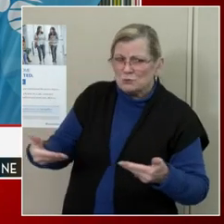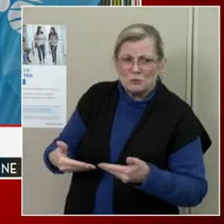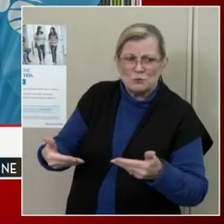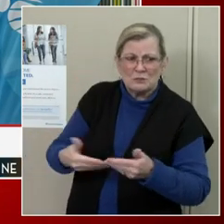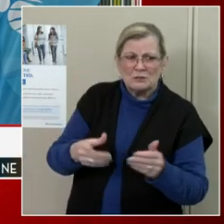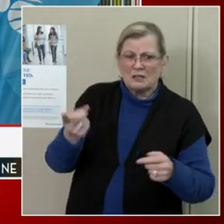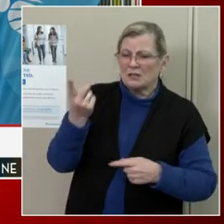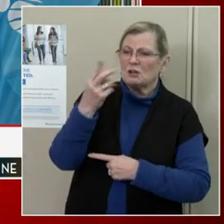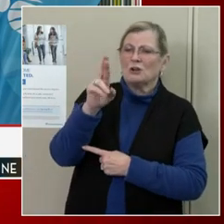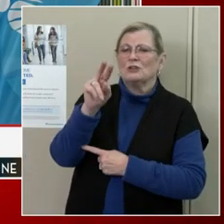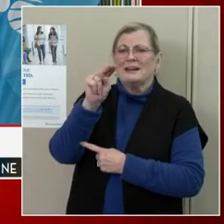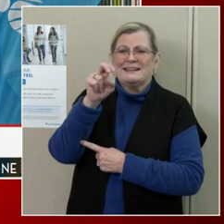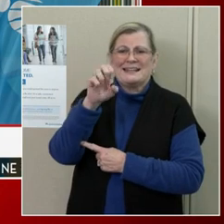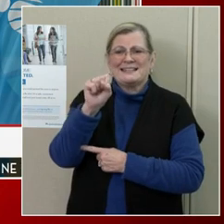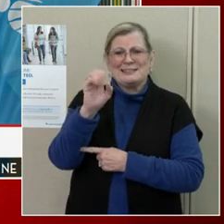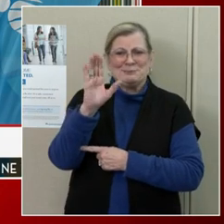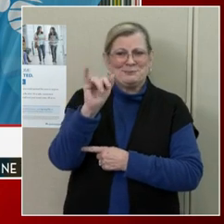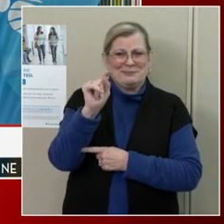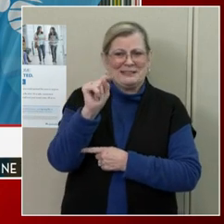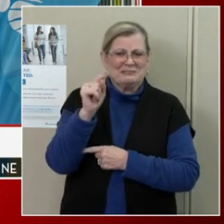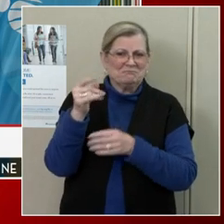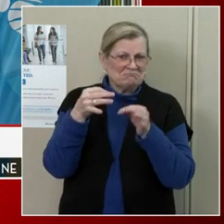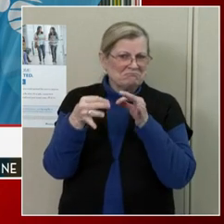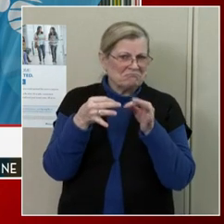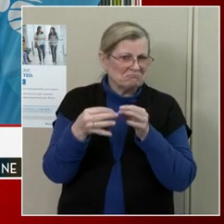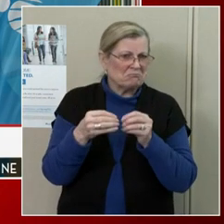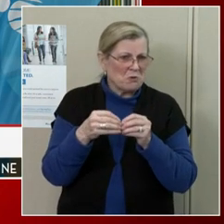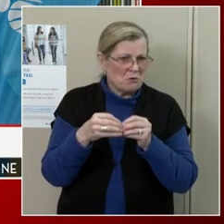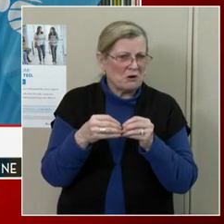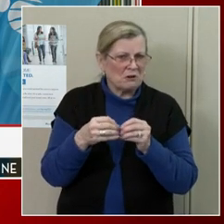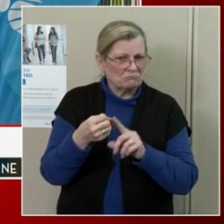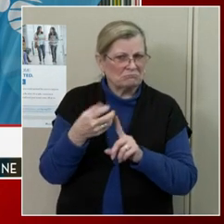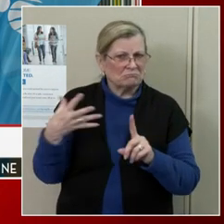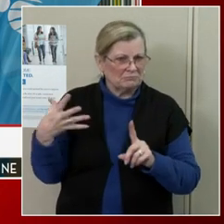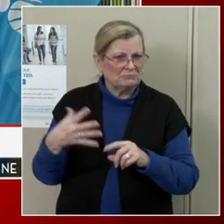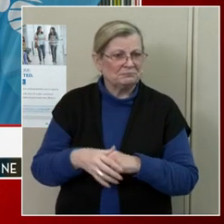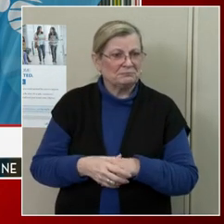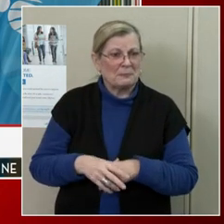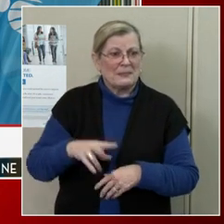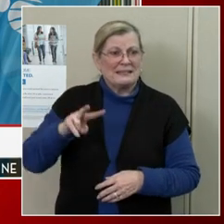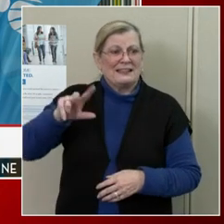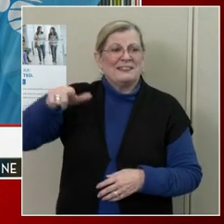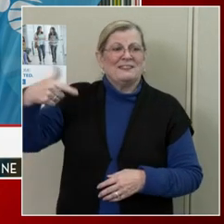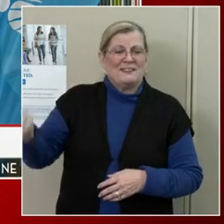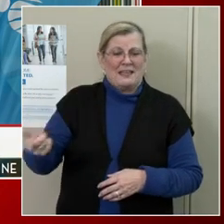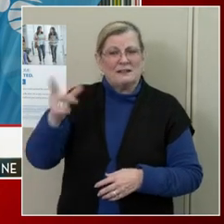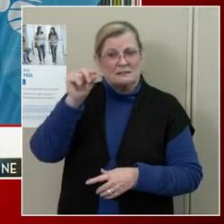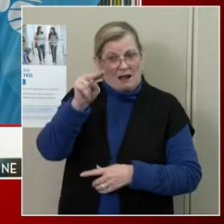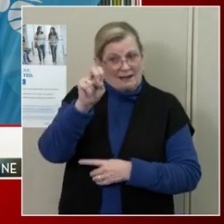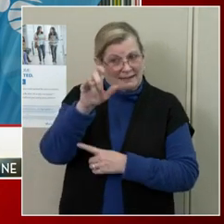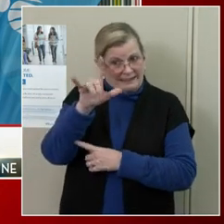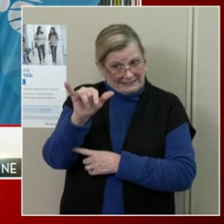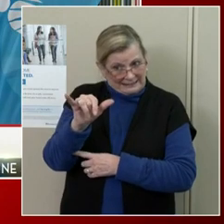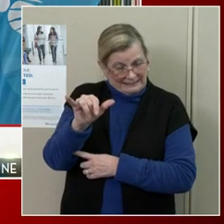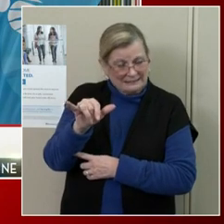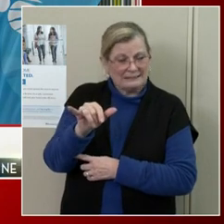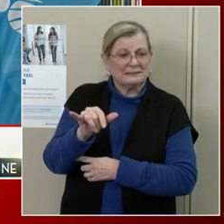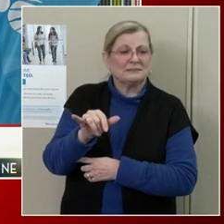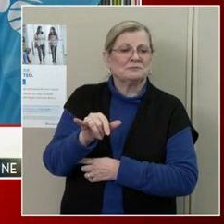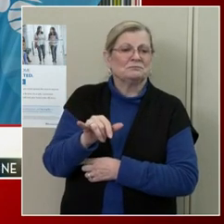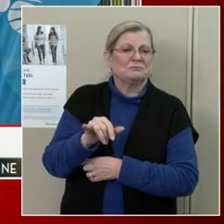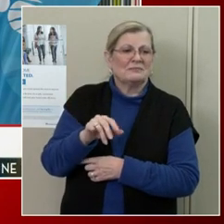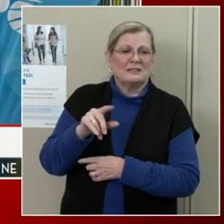Nesbitt, who'll say a bit more, followed by Chief Donnelly, and then we'll get on to